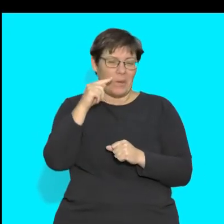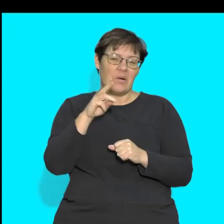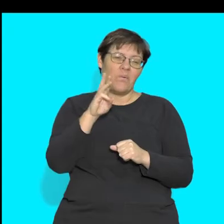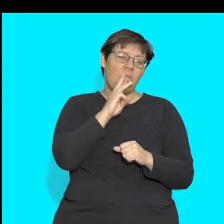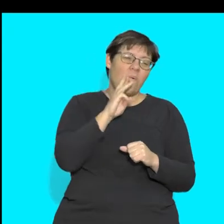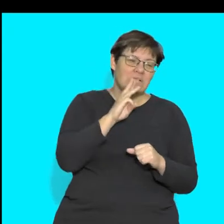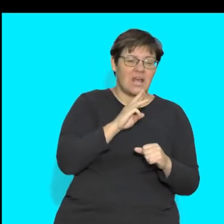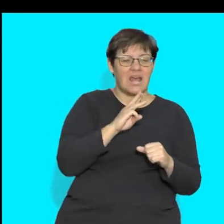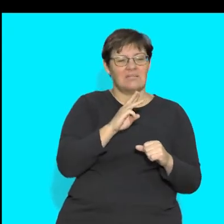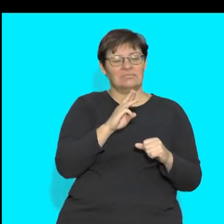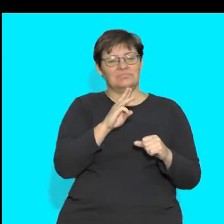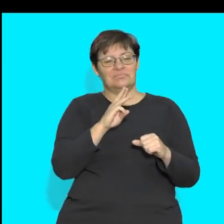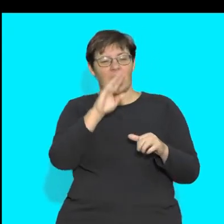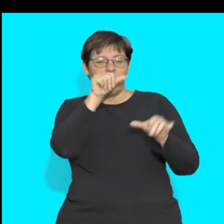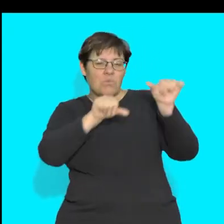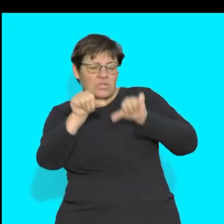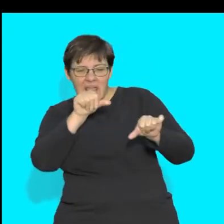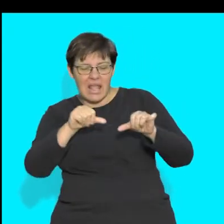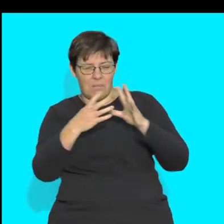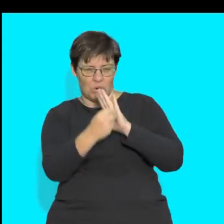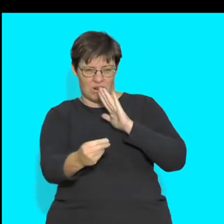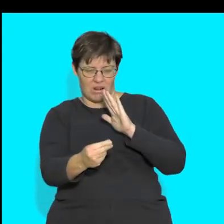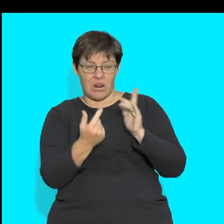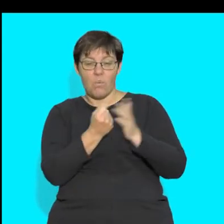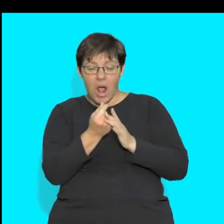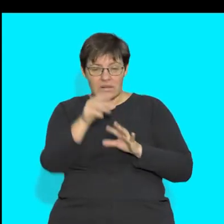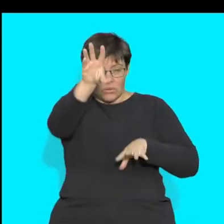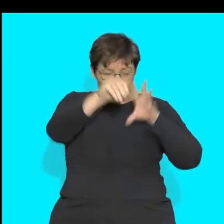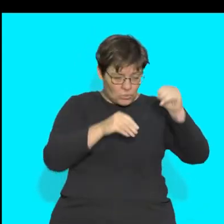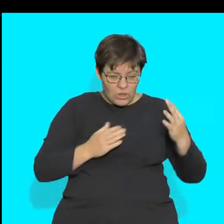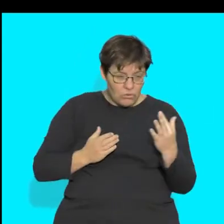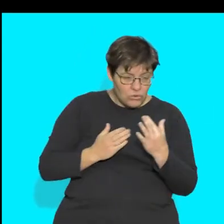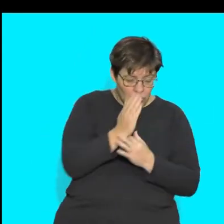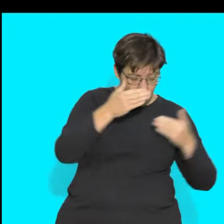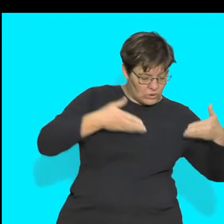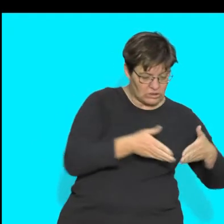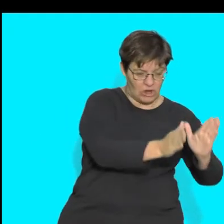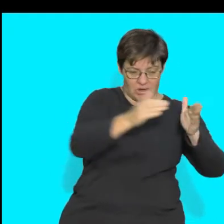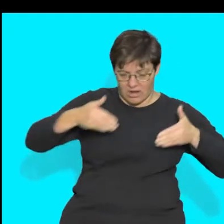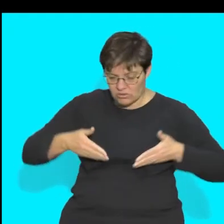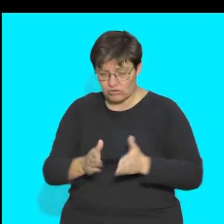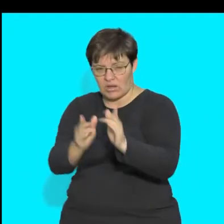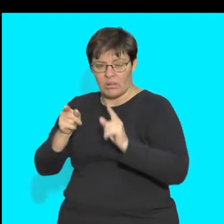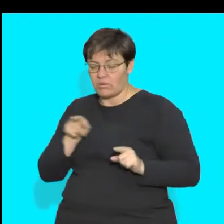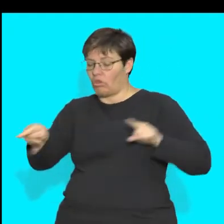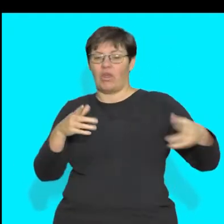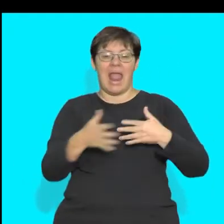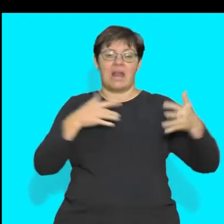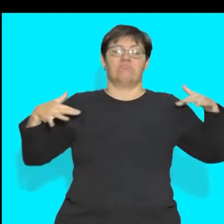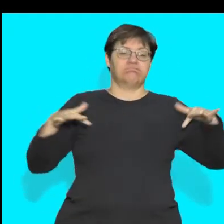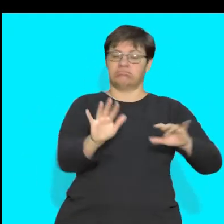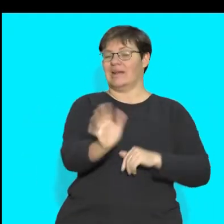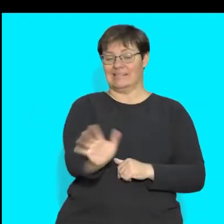to actually, anything that it moves, it wants to put it through these channels. Right, and as I said to you, what